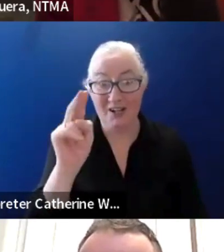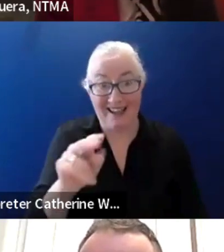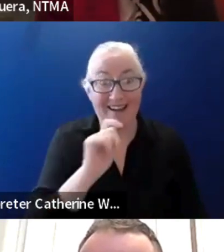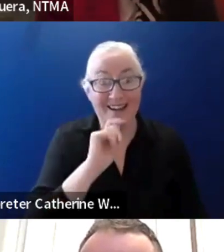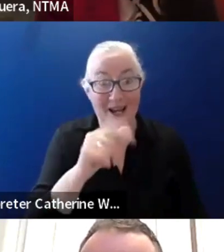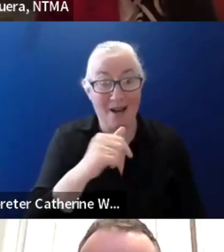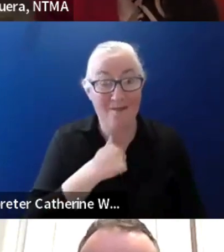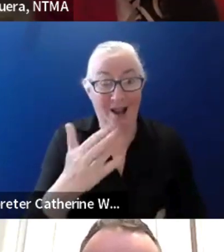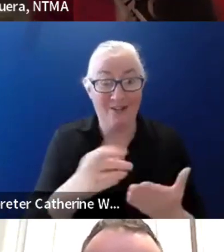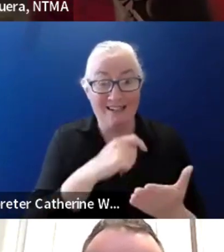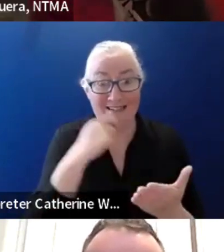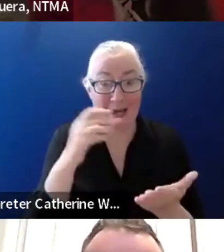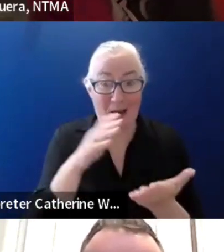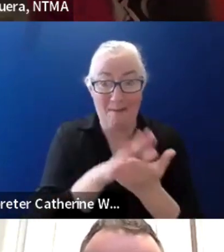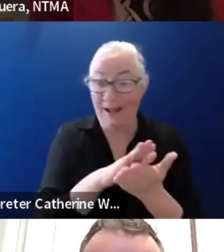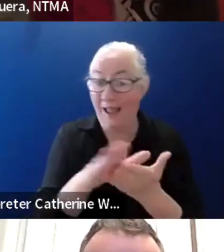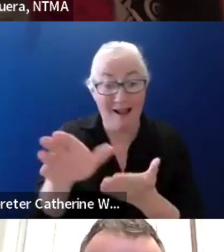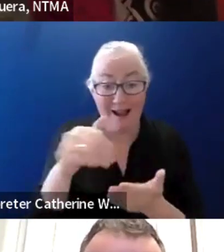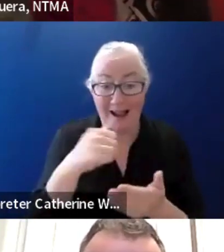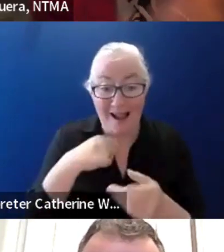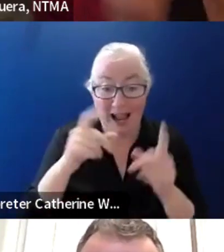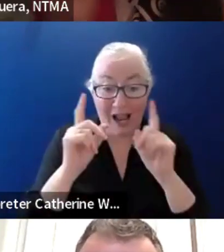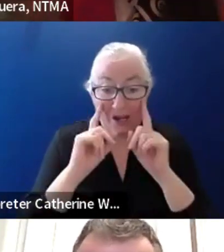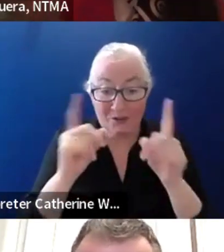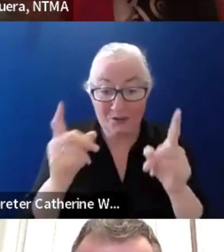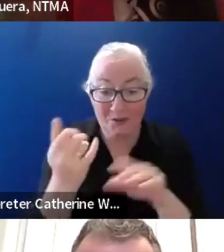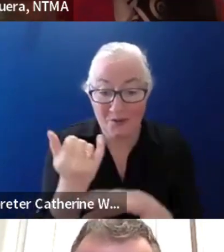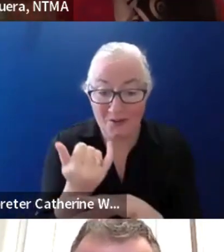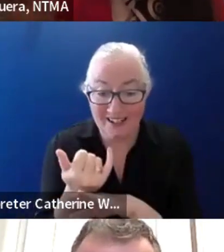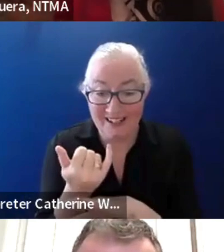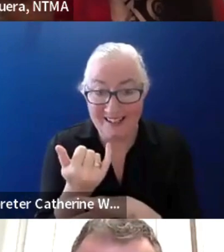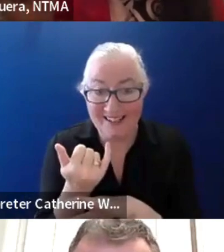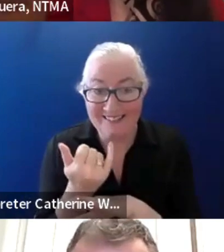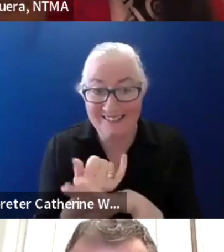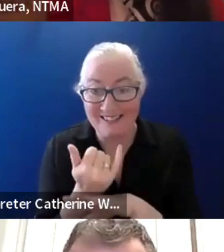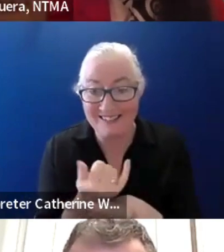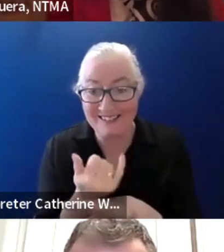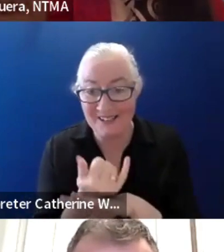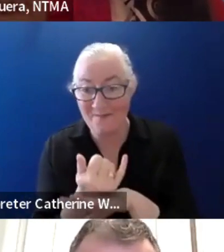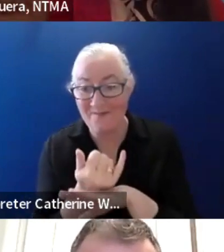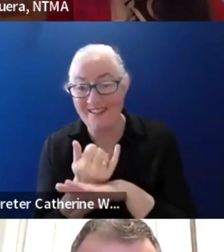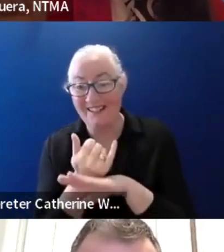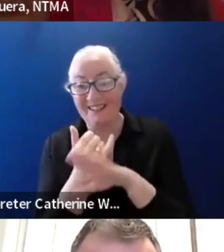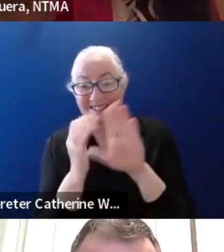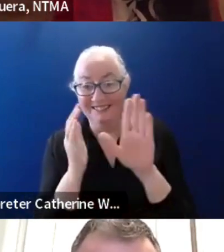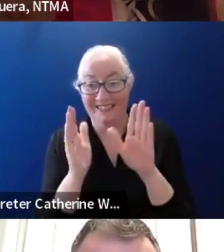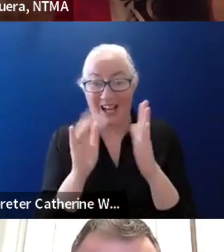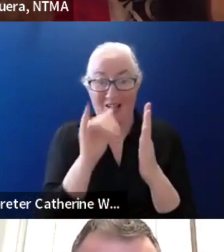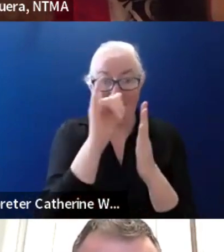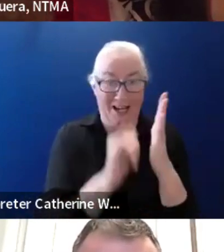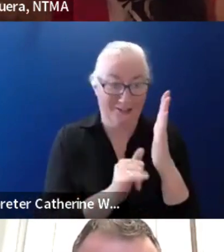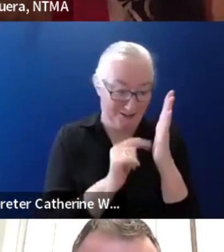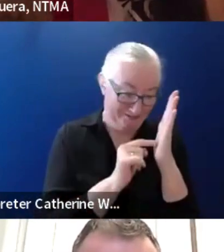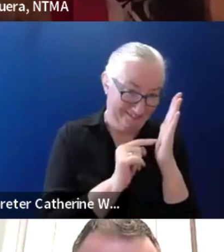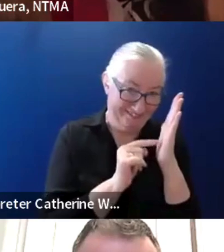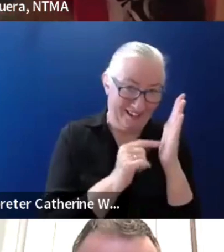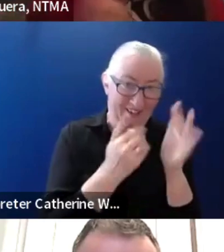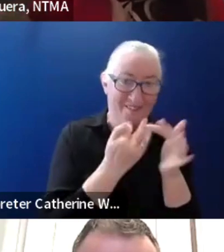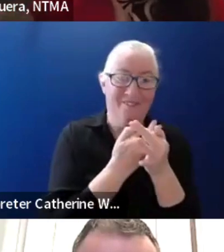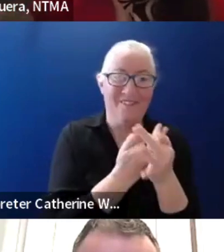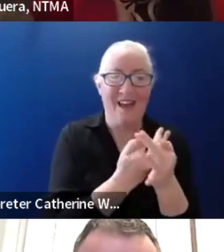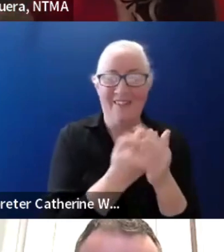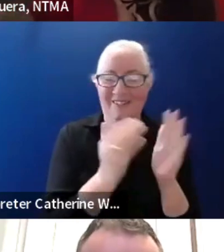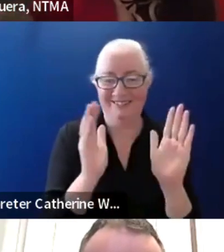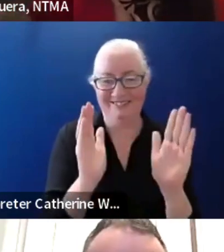know myself. Thank you so much. I don't know yet. I've been told this is the transcript. I say, okay, I need to focus